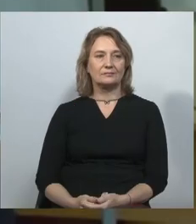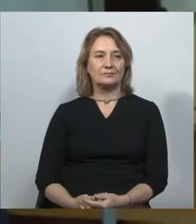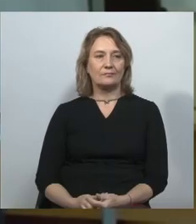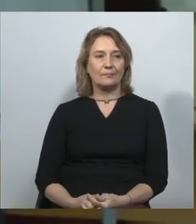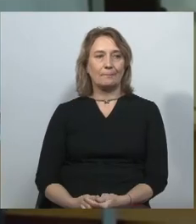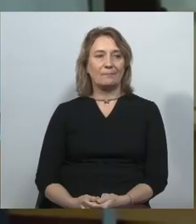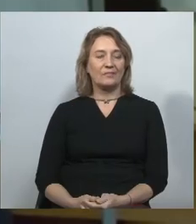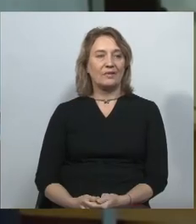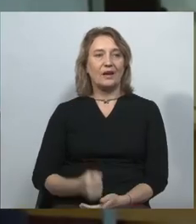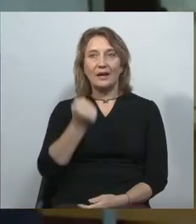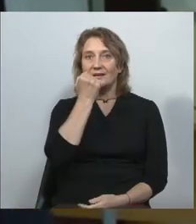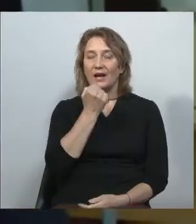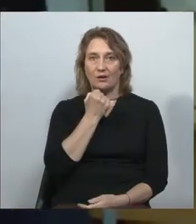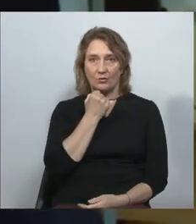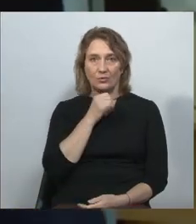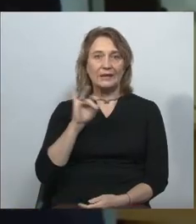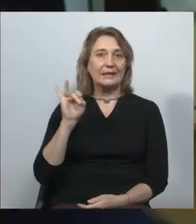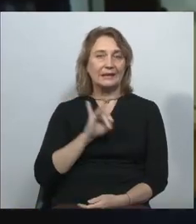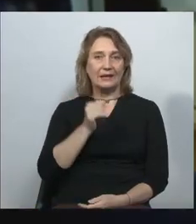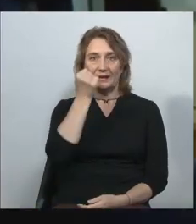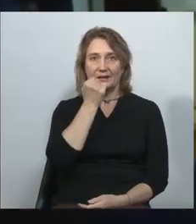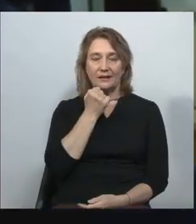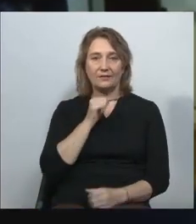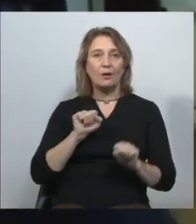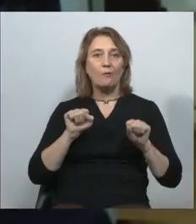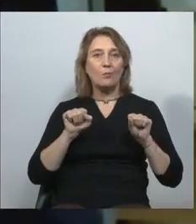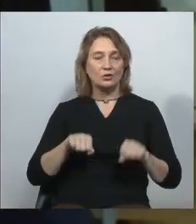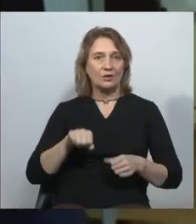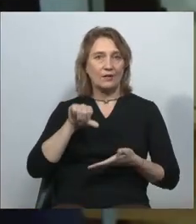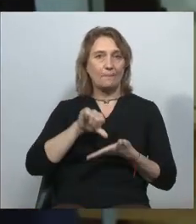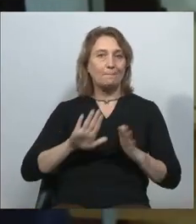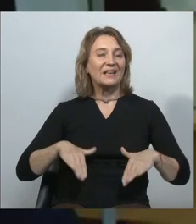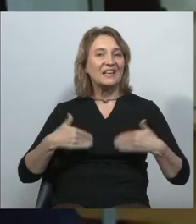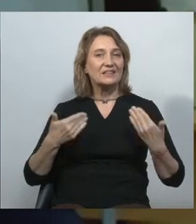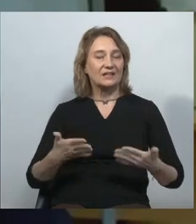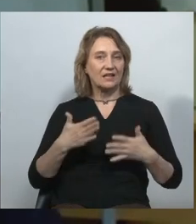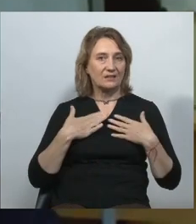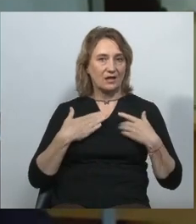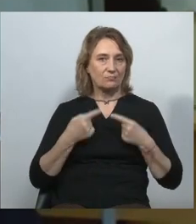insights on this course? Thank you for the possibility to